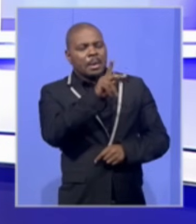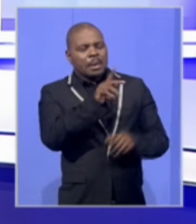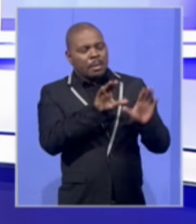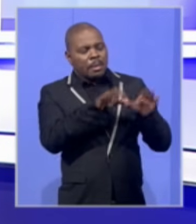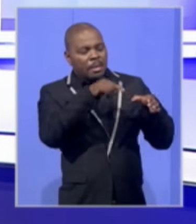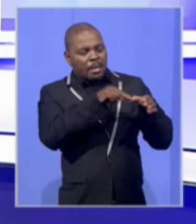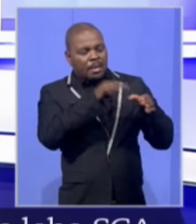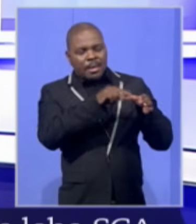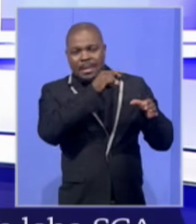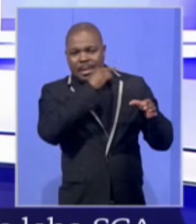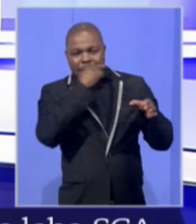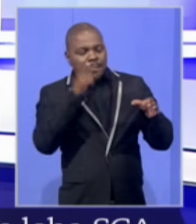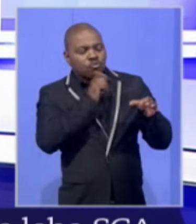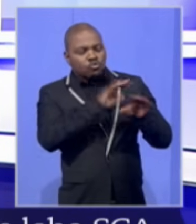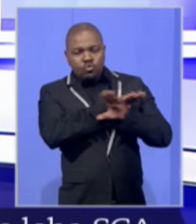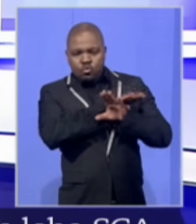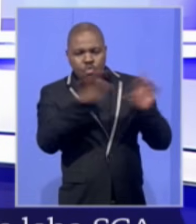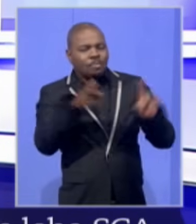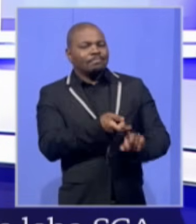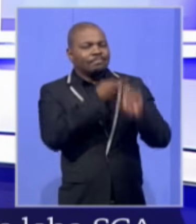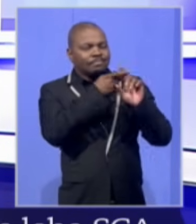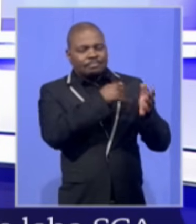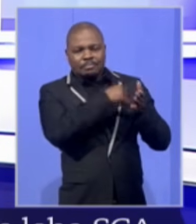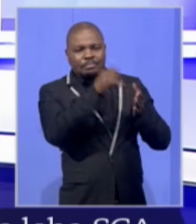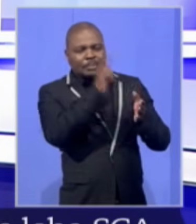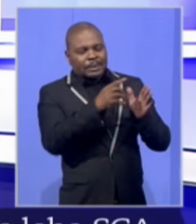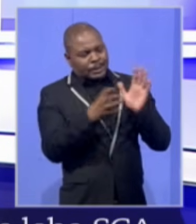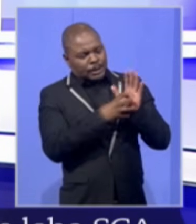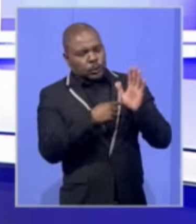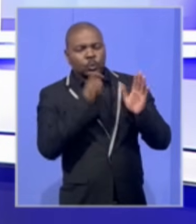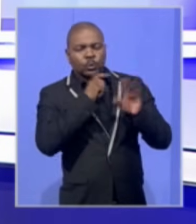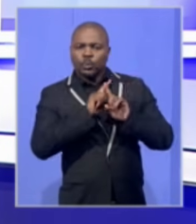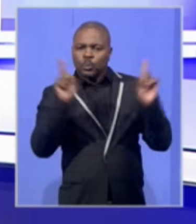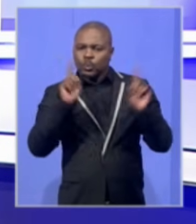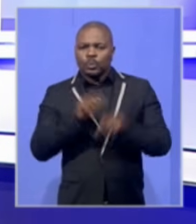Umkhonto wesizwe go dirisa leina le letshwao la yona.